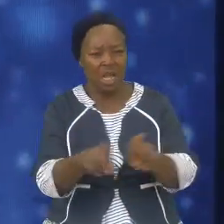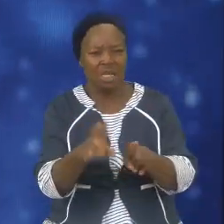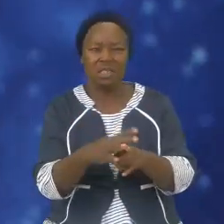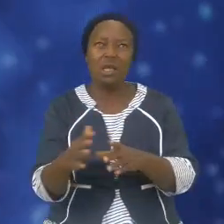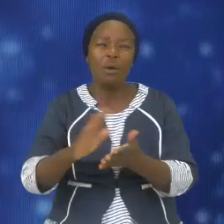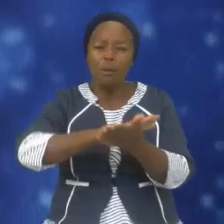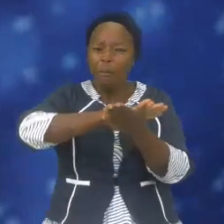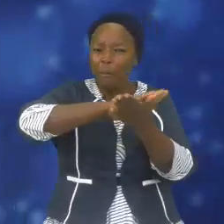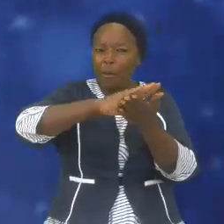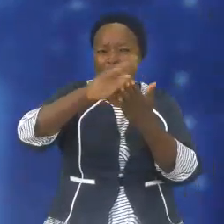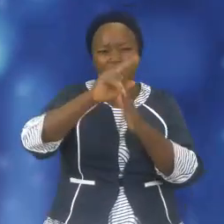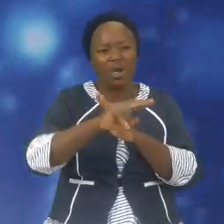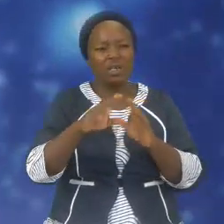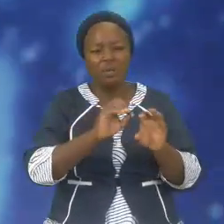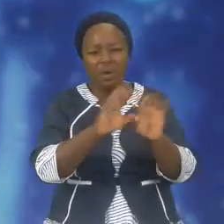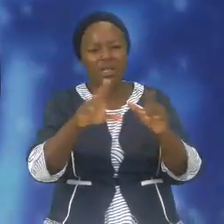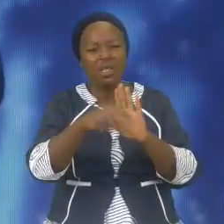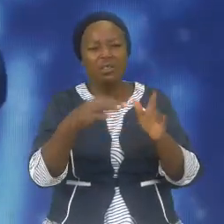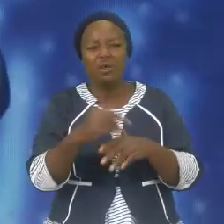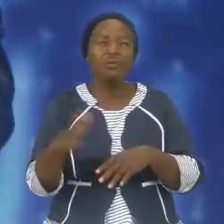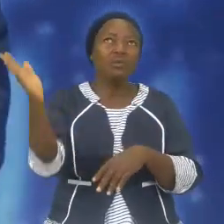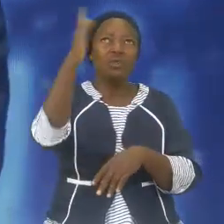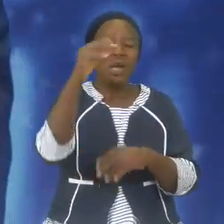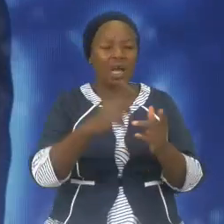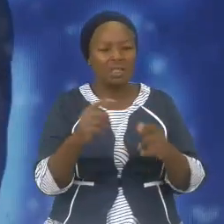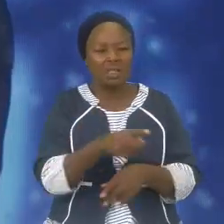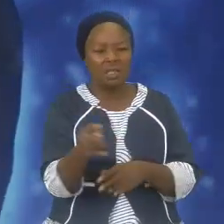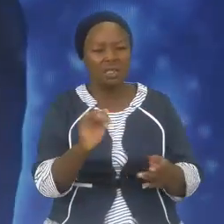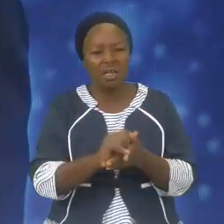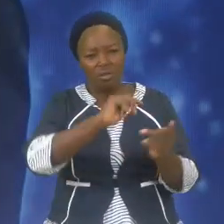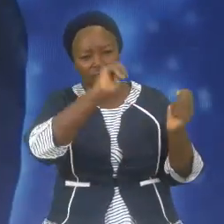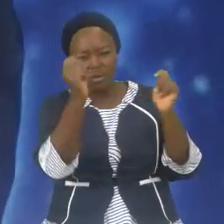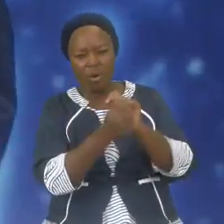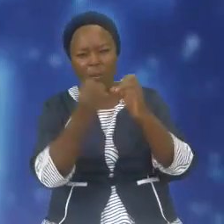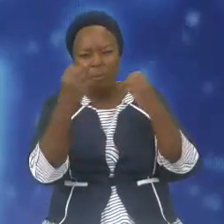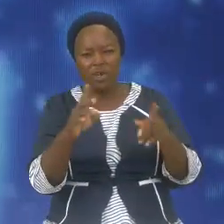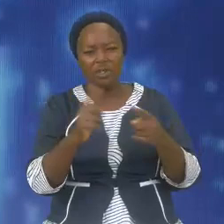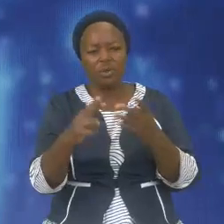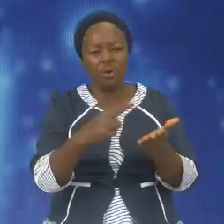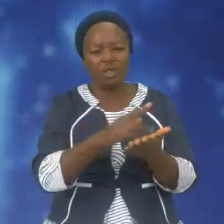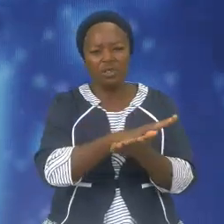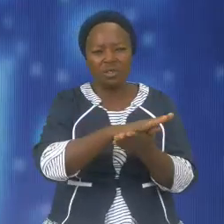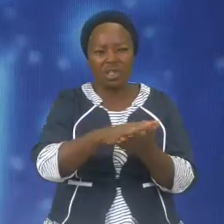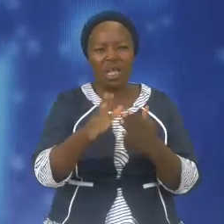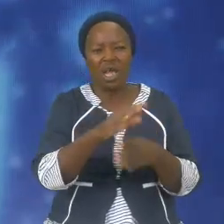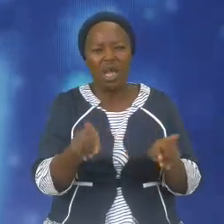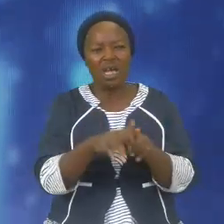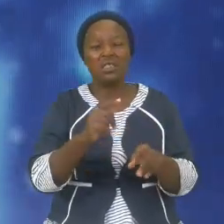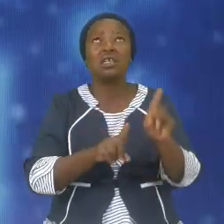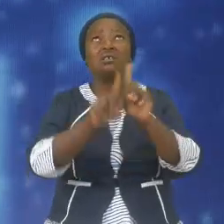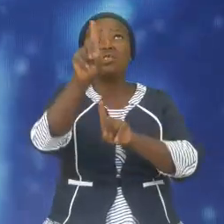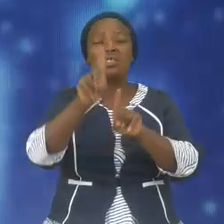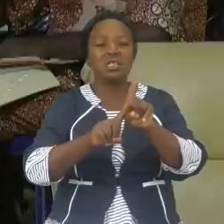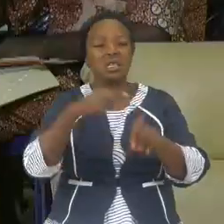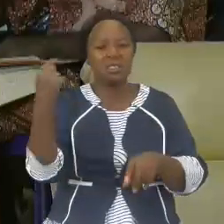of the firmament, and they that turn many to righteousness as the stars forever